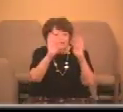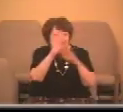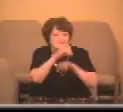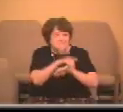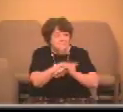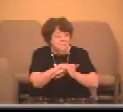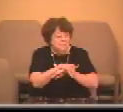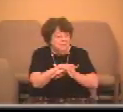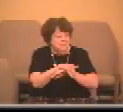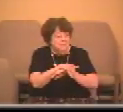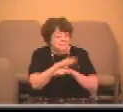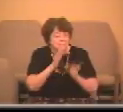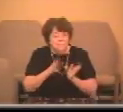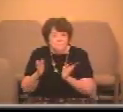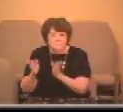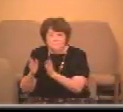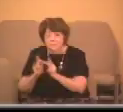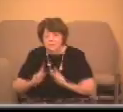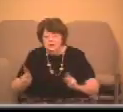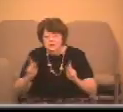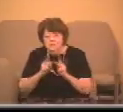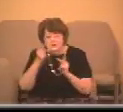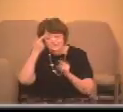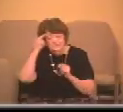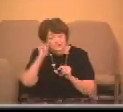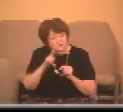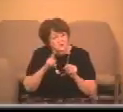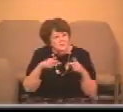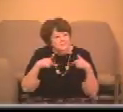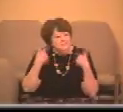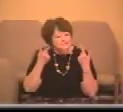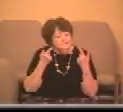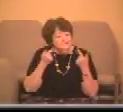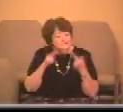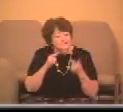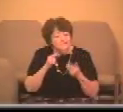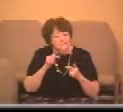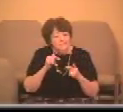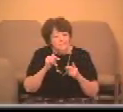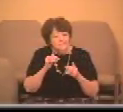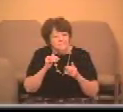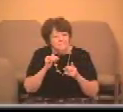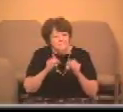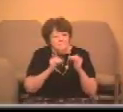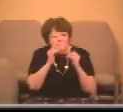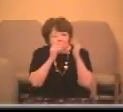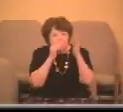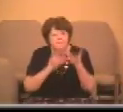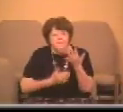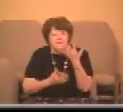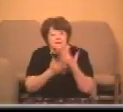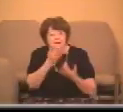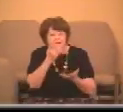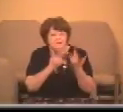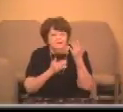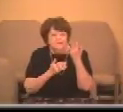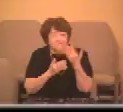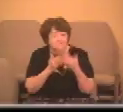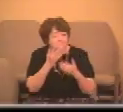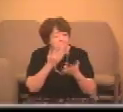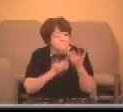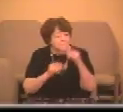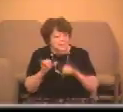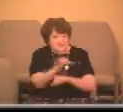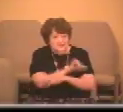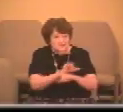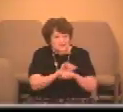this ritual. They build a fire in the backyard, and they gather the chairs alongside the fire, and they talk about